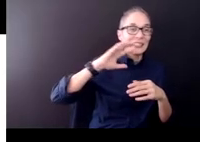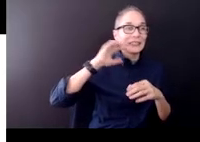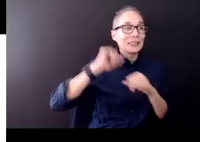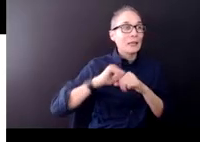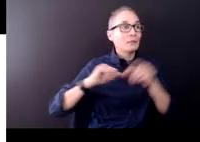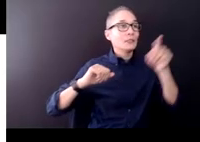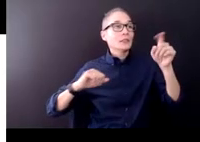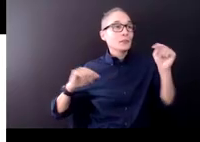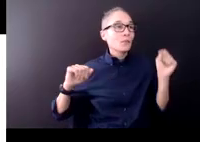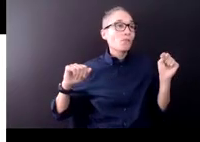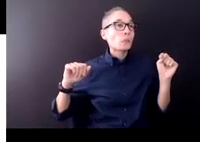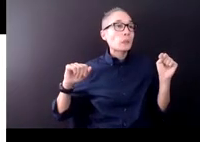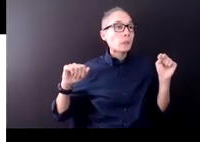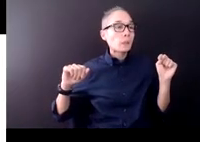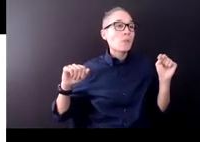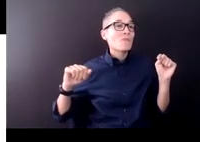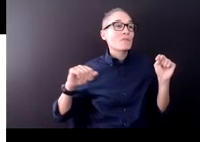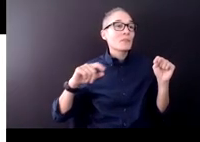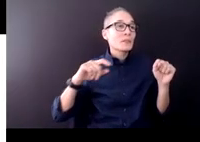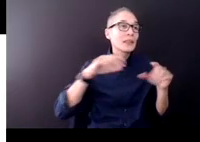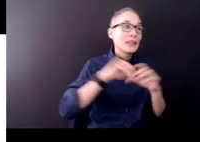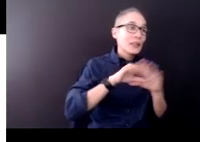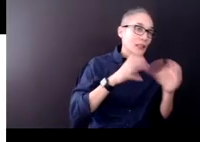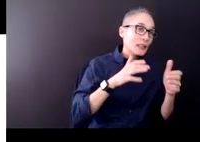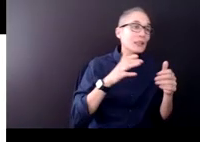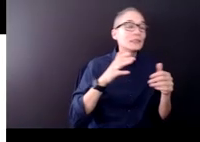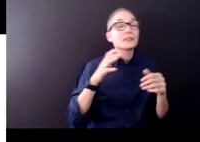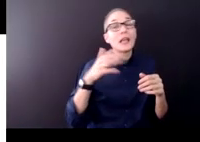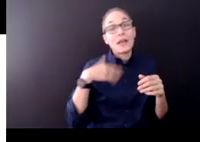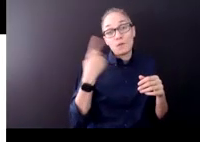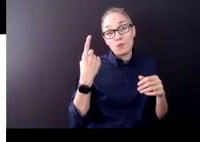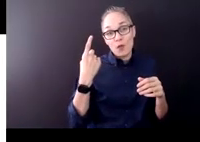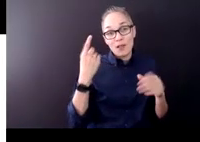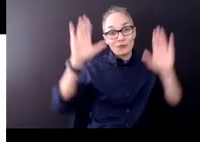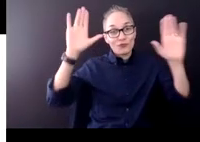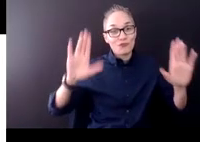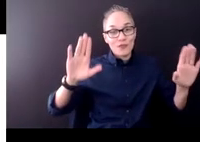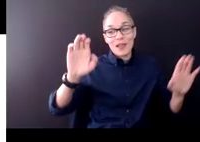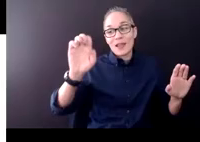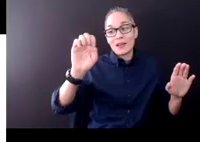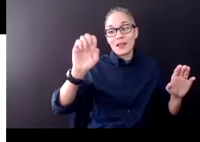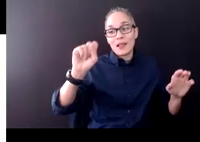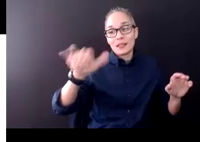in class work, time-bound work, there's this great essay um,